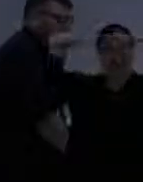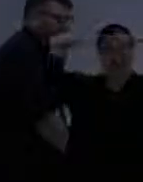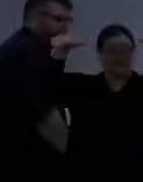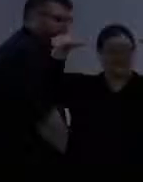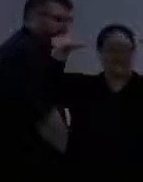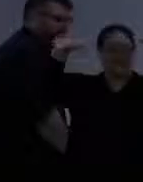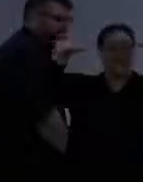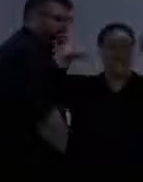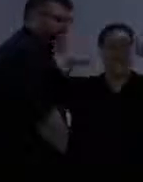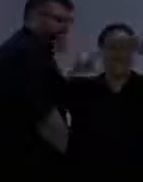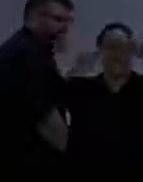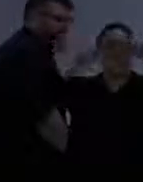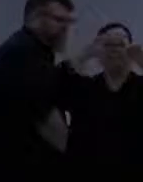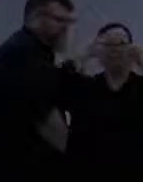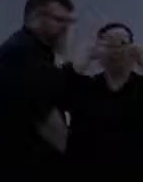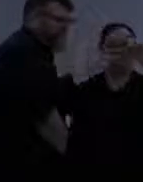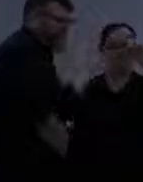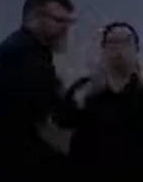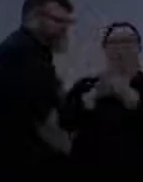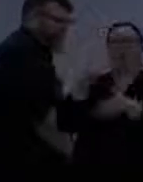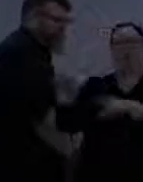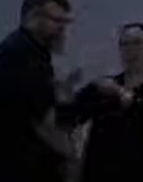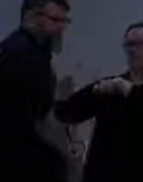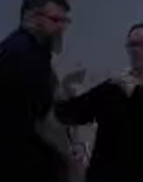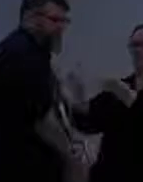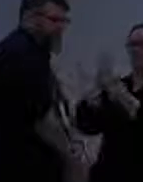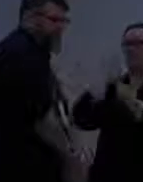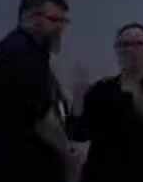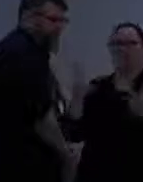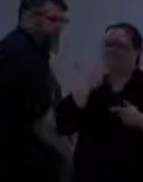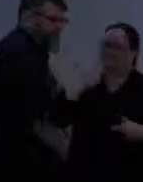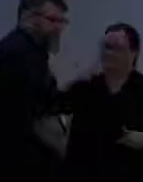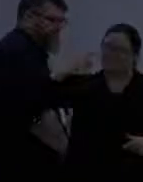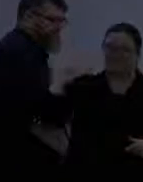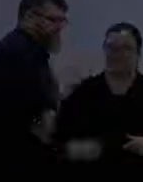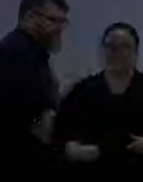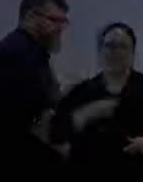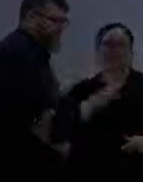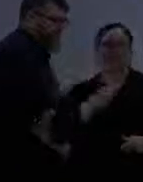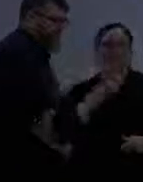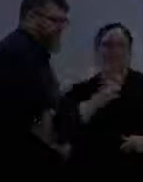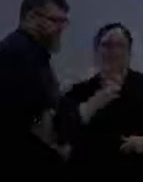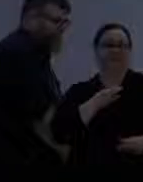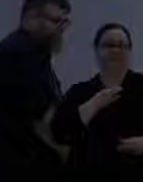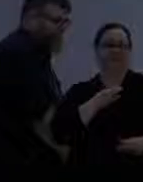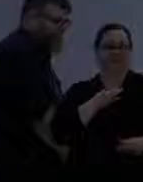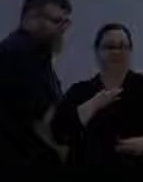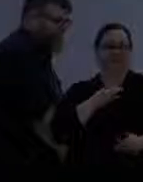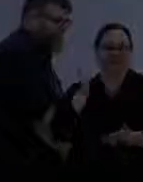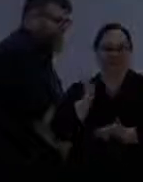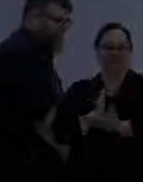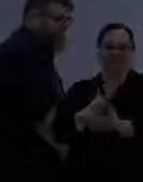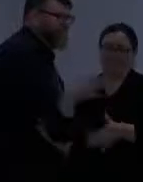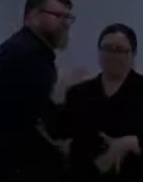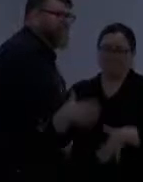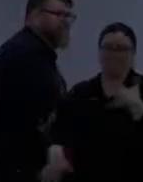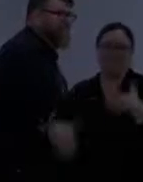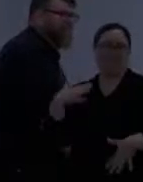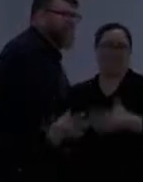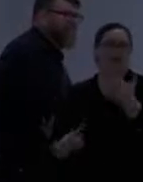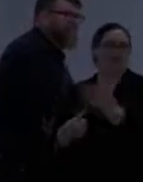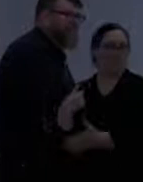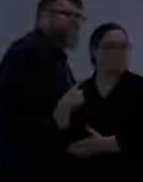providers are really they're not willing to change. There's a serious risk, harm has happened.